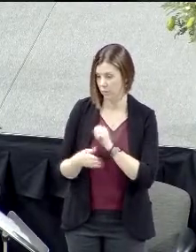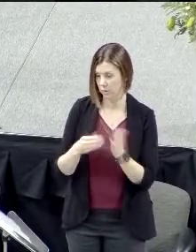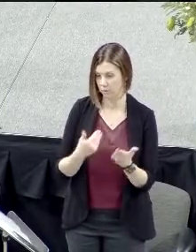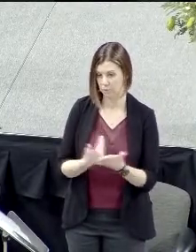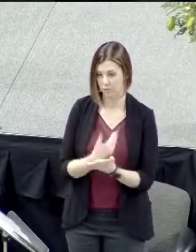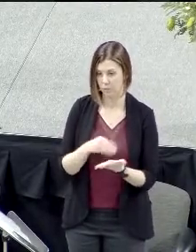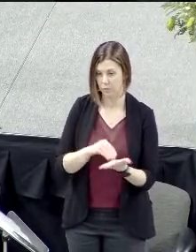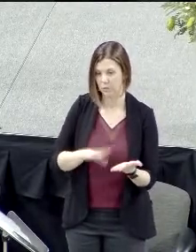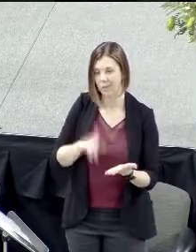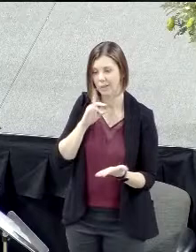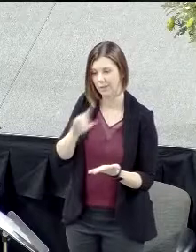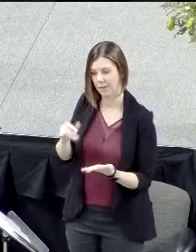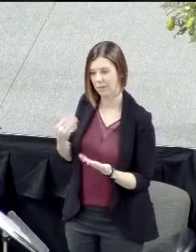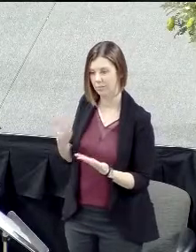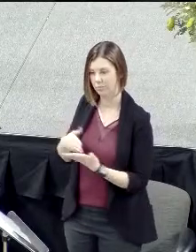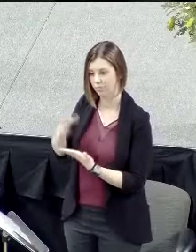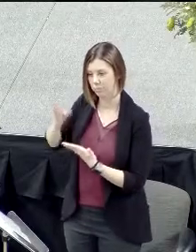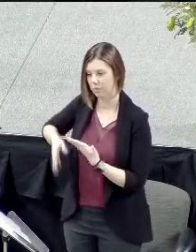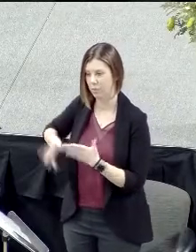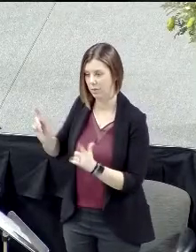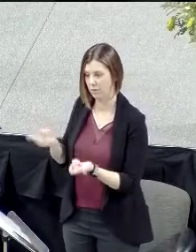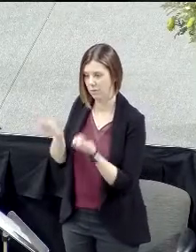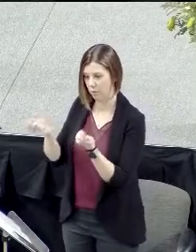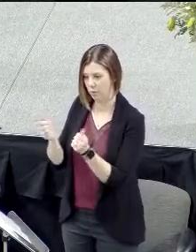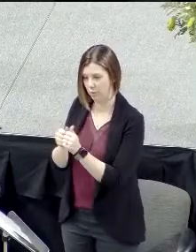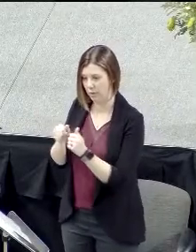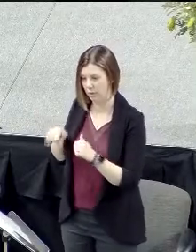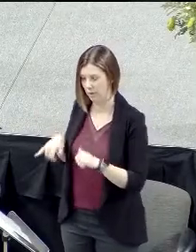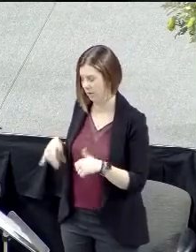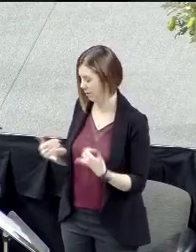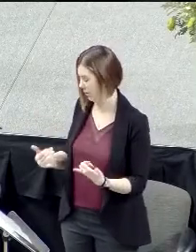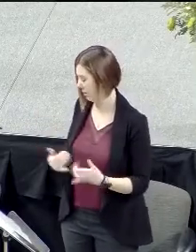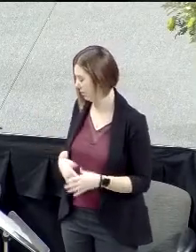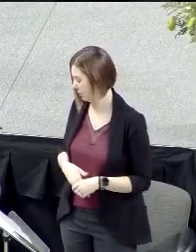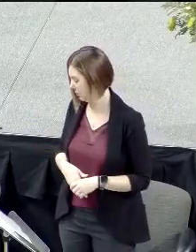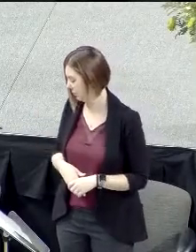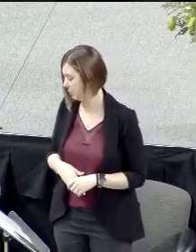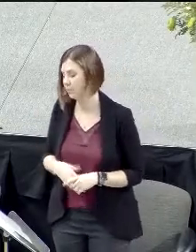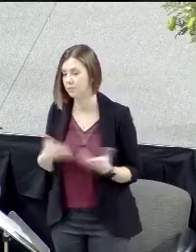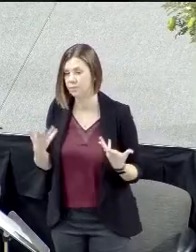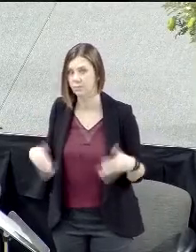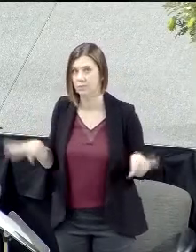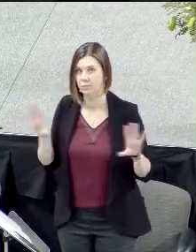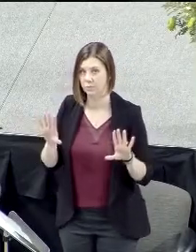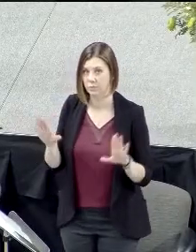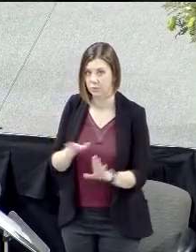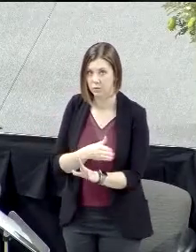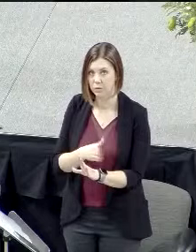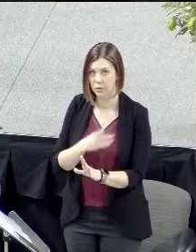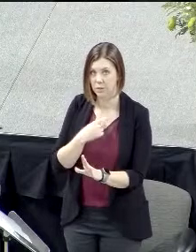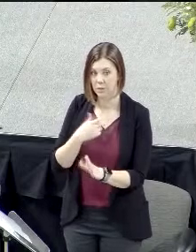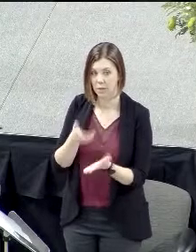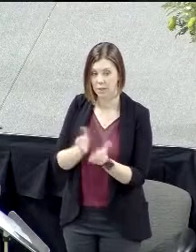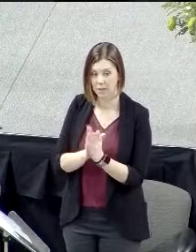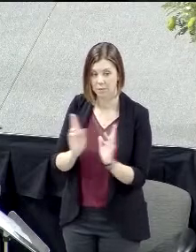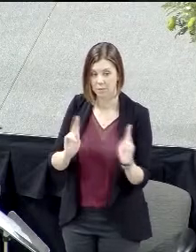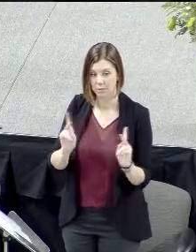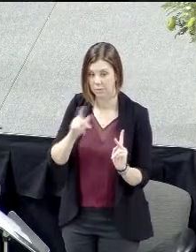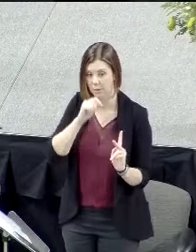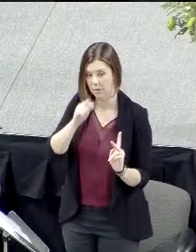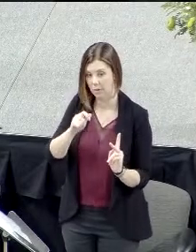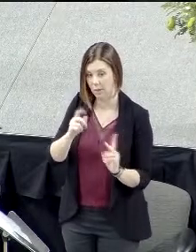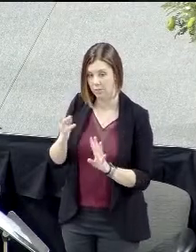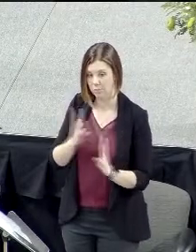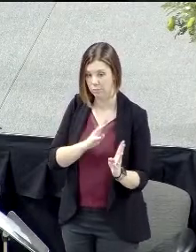is fitting that we conclude our ceremony with it this morning. Following the singing of the alma mater, I ask those of you who are not in